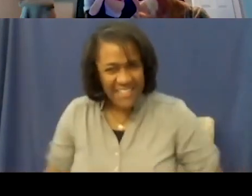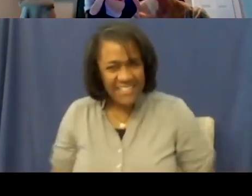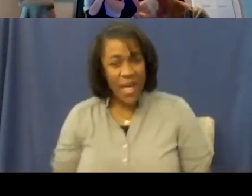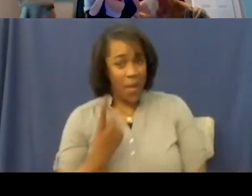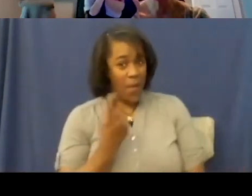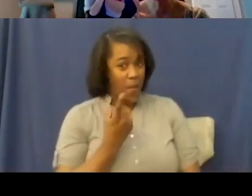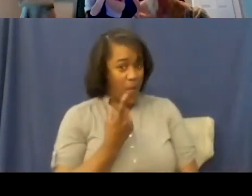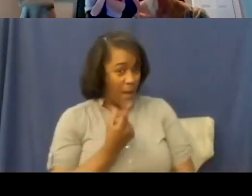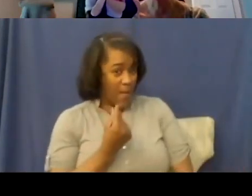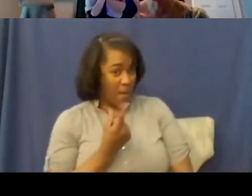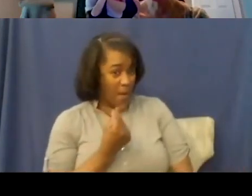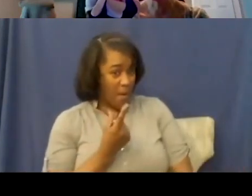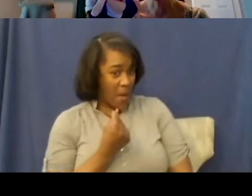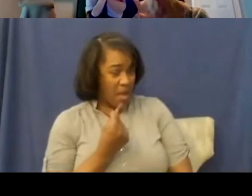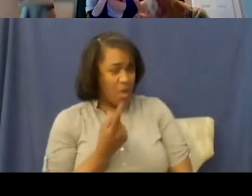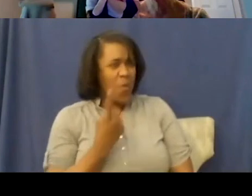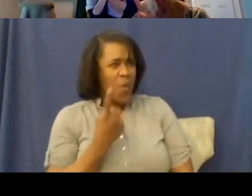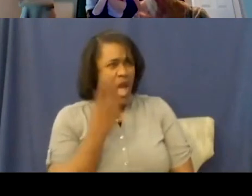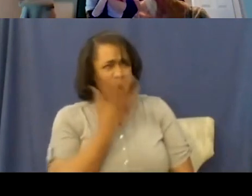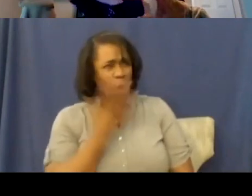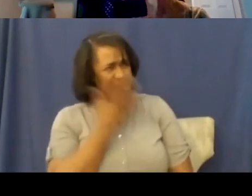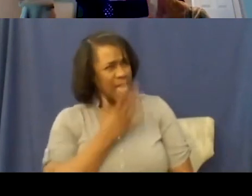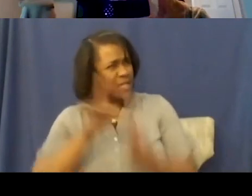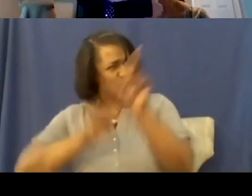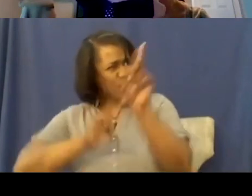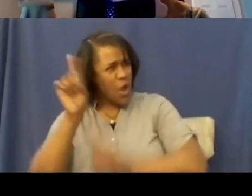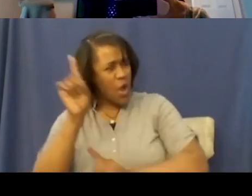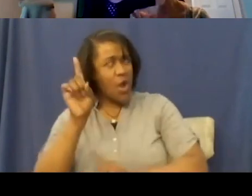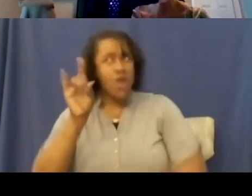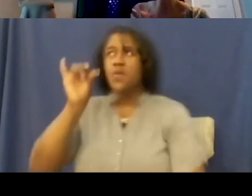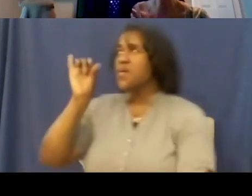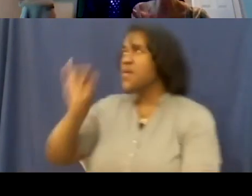the one that looks like a star. Oh, the